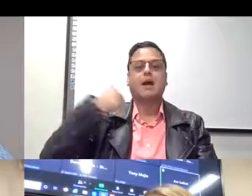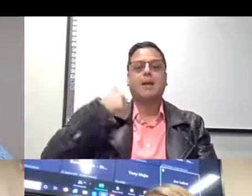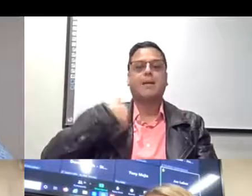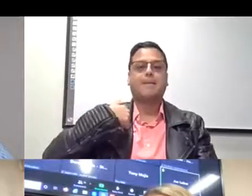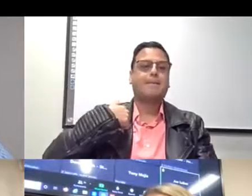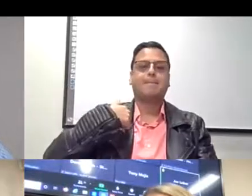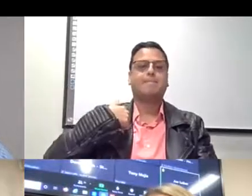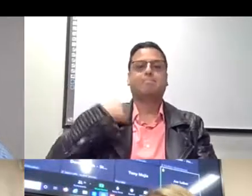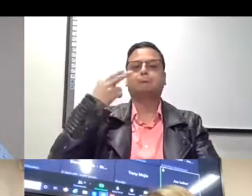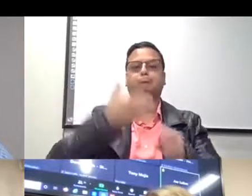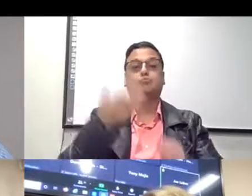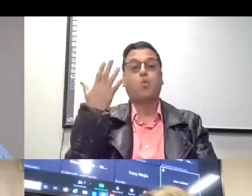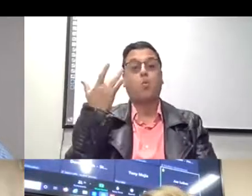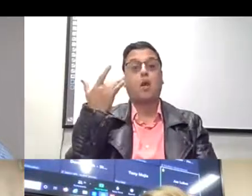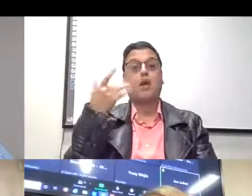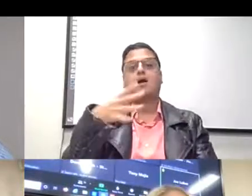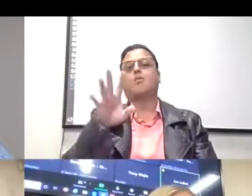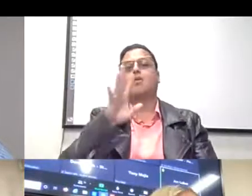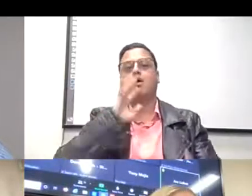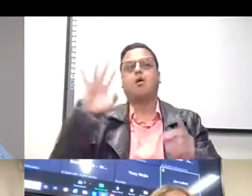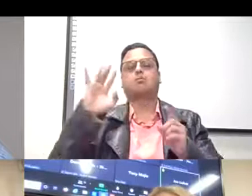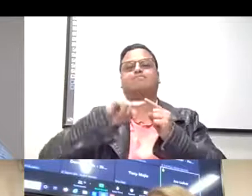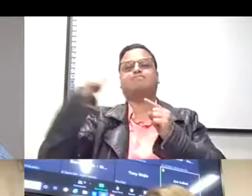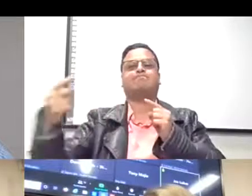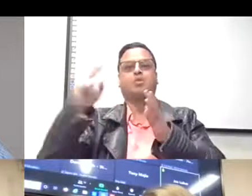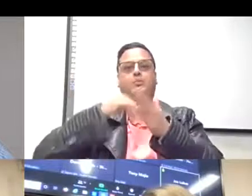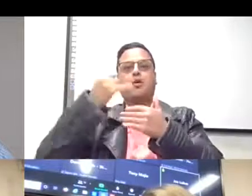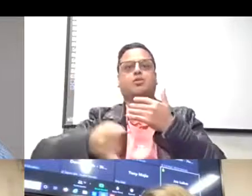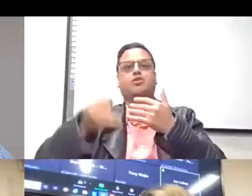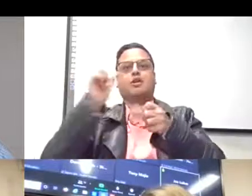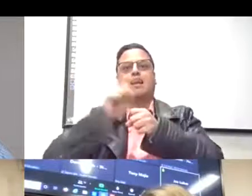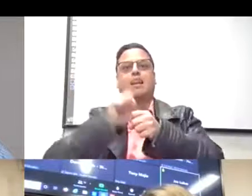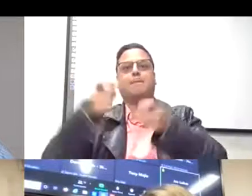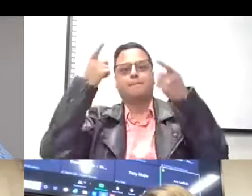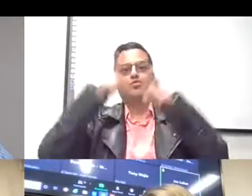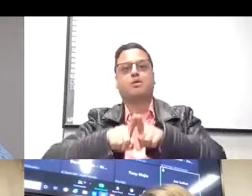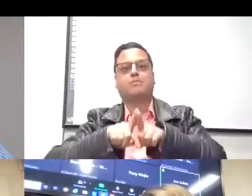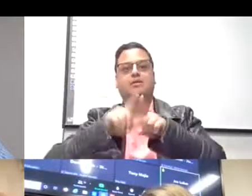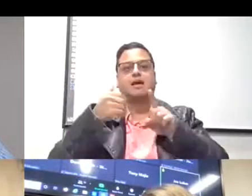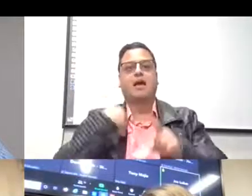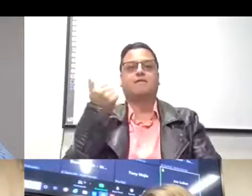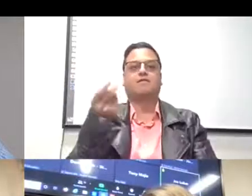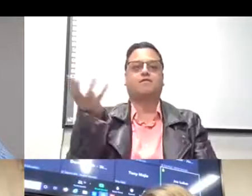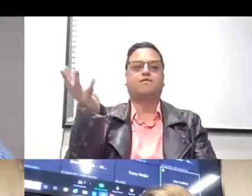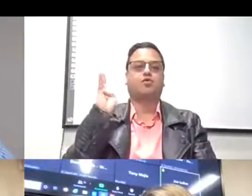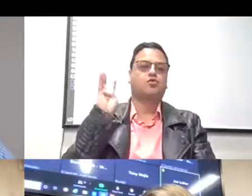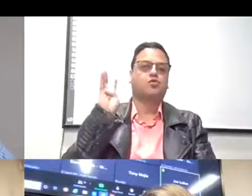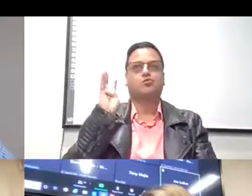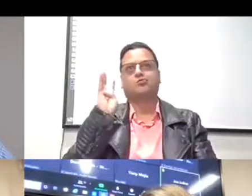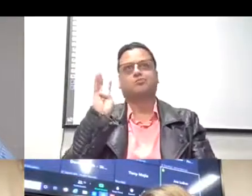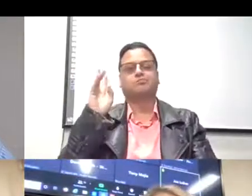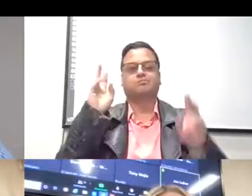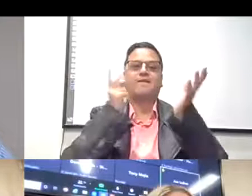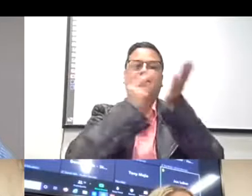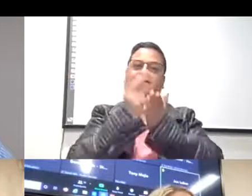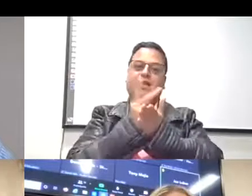joining today because I want to speak in opposition to project labor agreements, and I have a few PLA failures that I wish to share